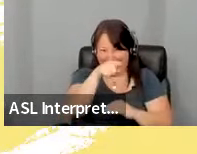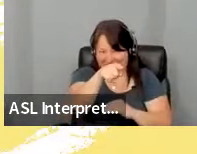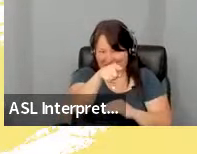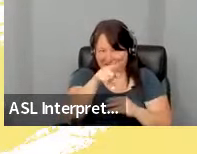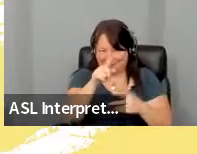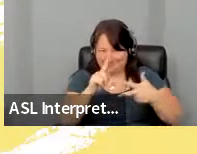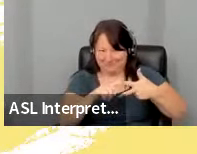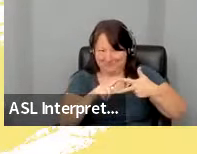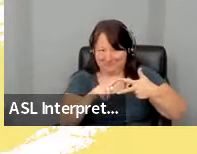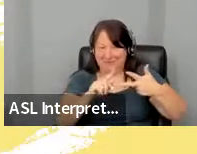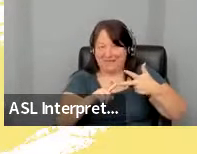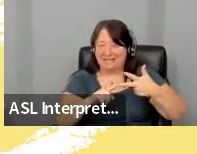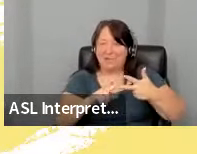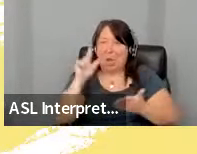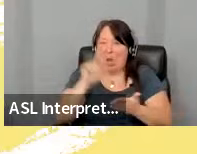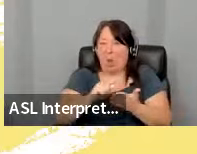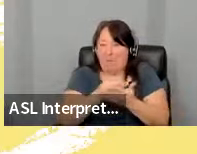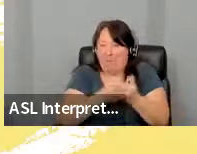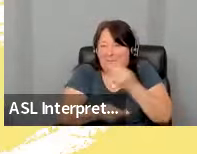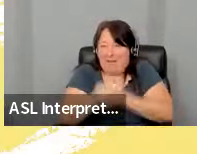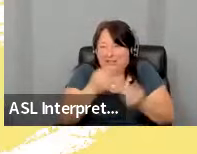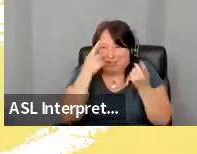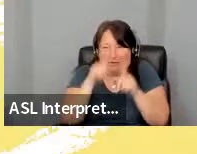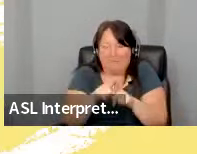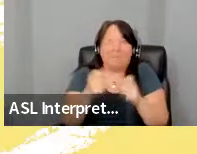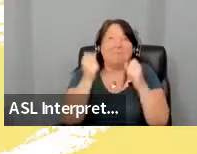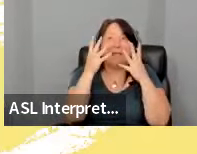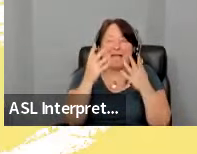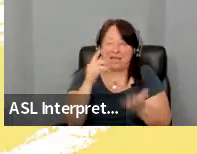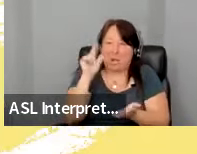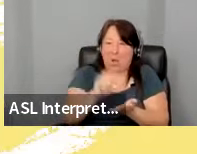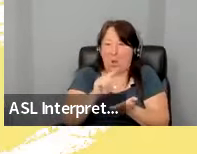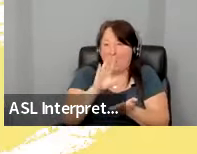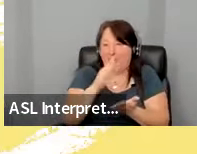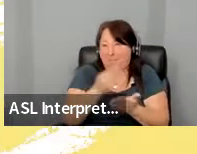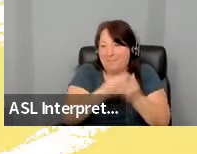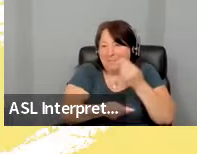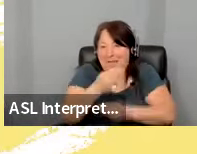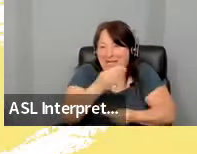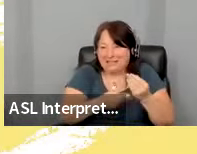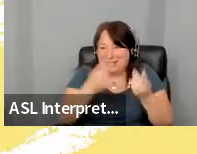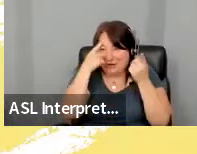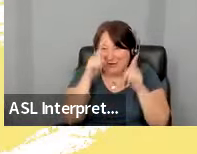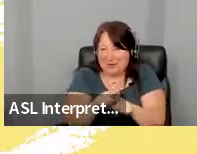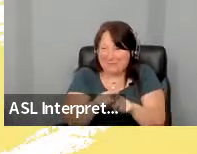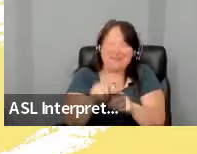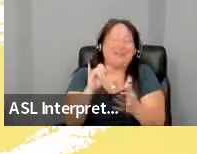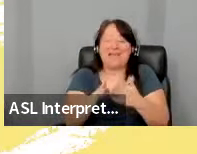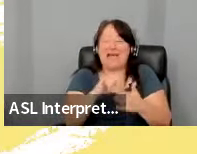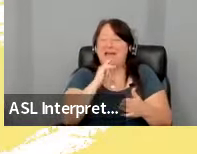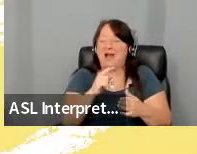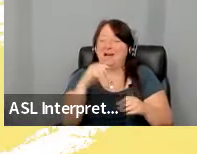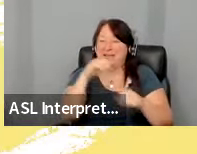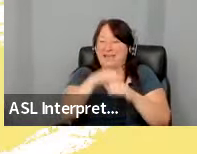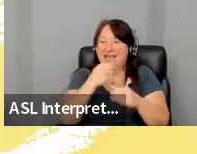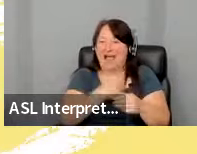Finally, the low budget agreements. There's a number of low budget agreements that are derived from the codified basic and the television agreement. A lot of them